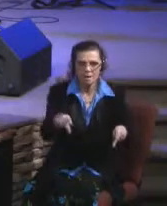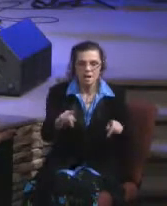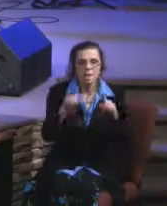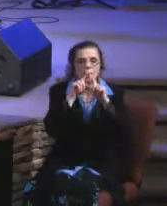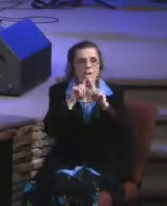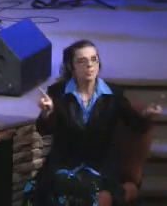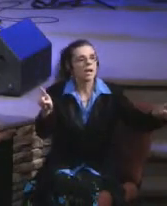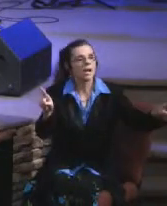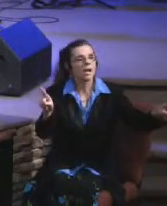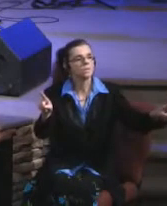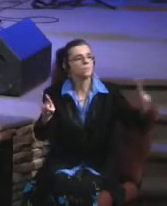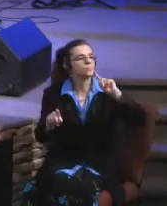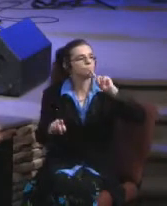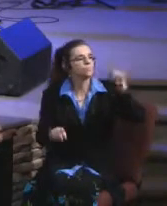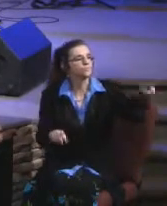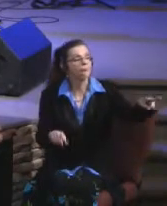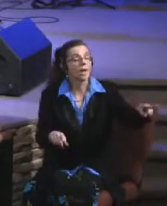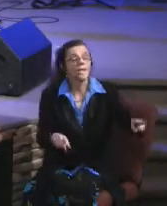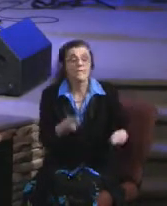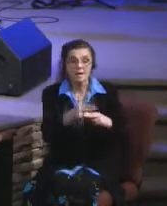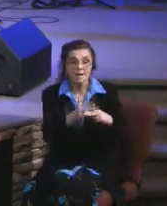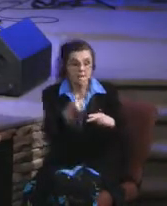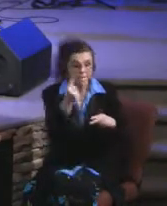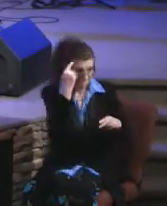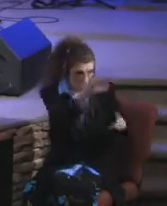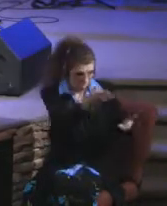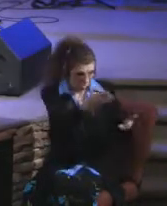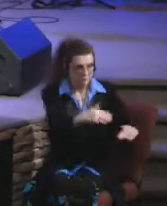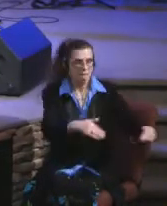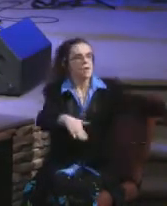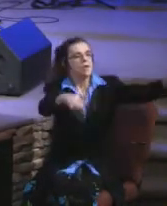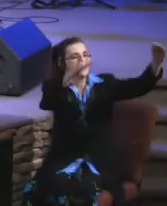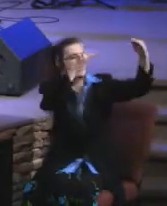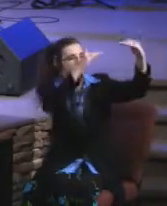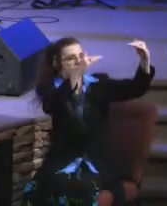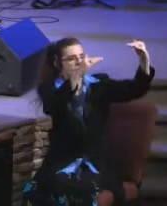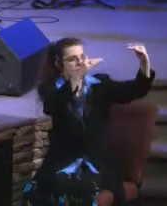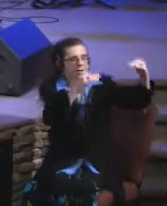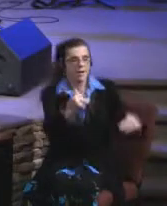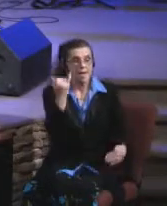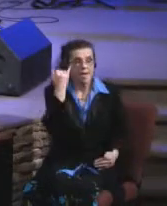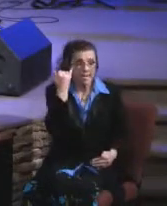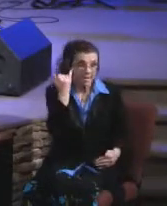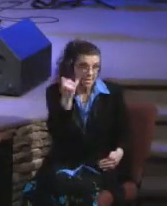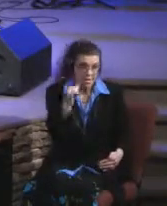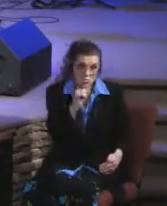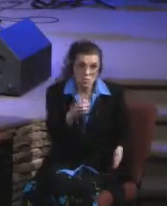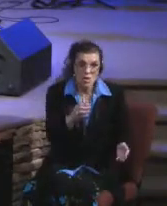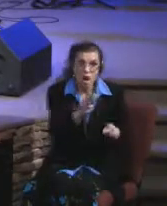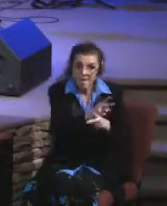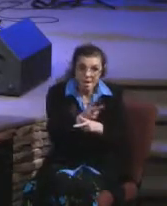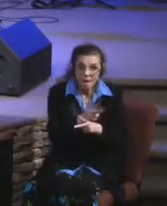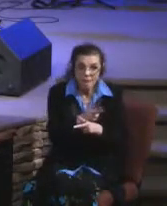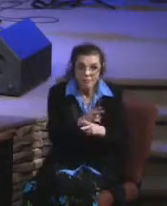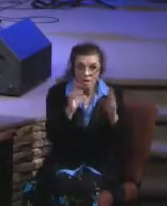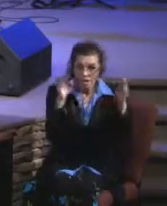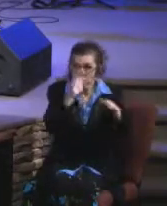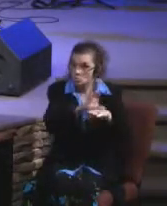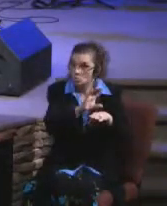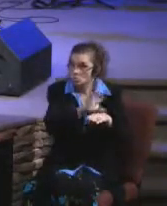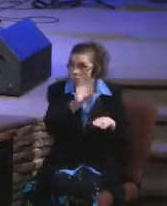renowned. In other words, they've got a name for themselves, and they're high and elevated. And if we're not careful, as Christians, as people of